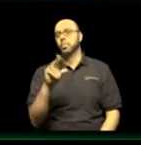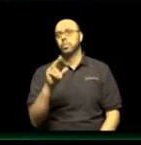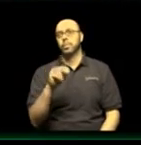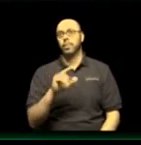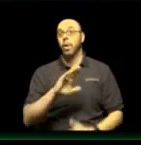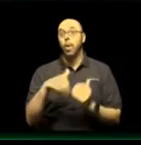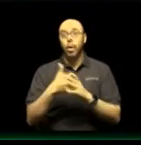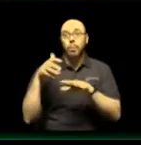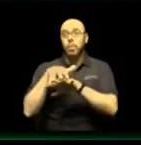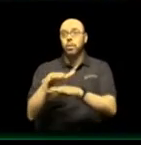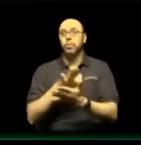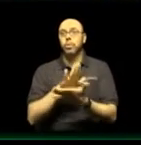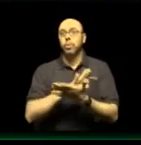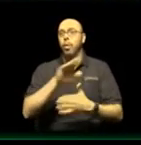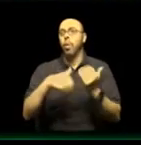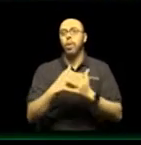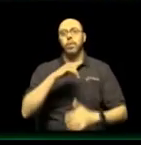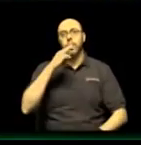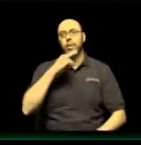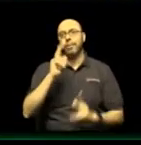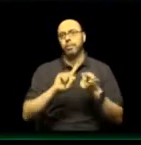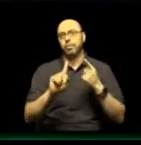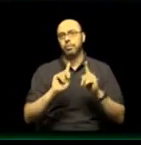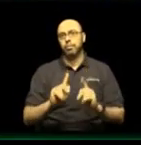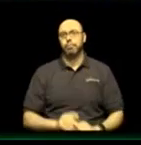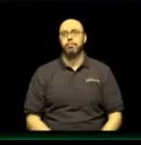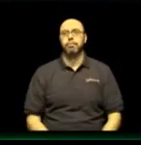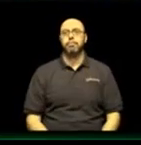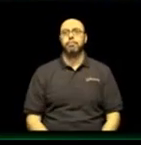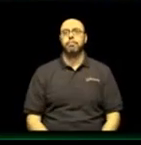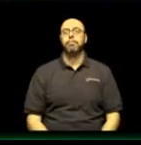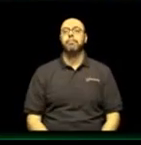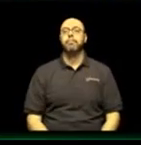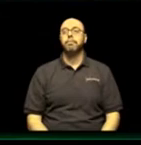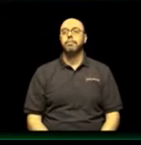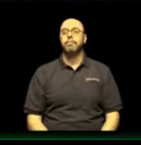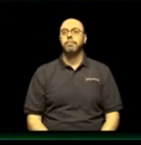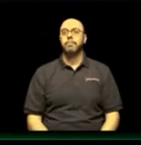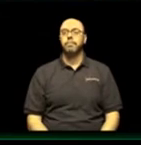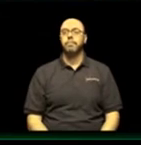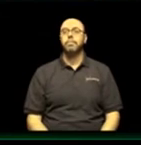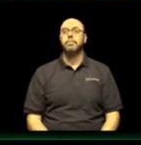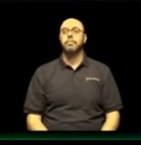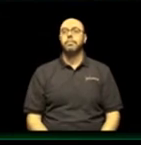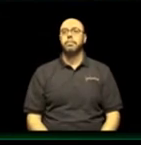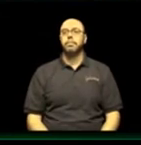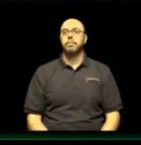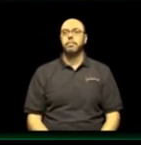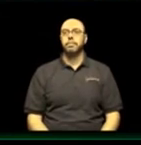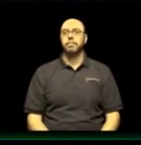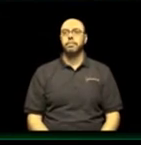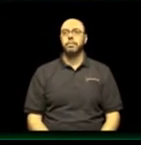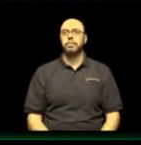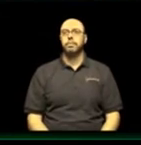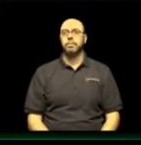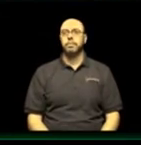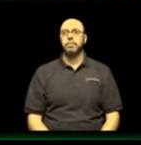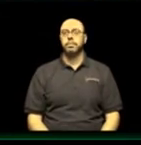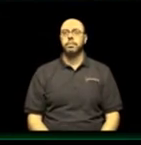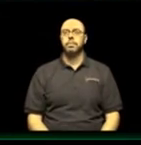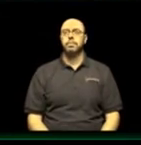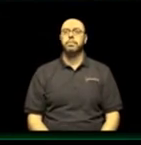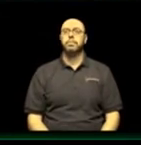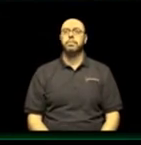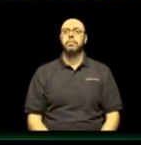public school doing hearing aids. I see. I gotcha. How has your cochlear implant